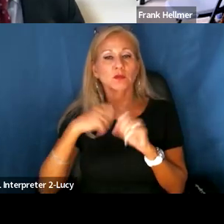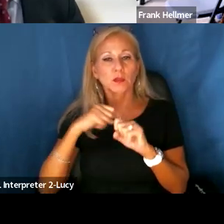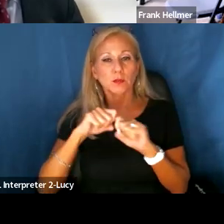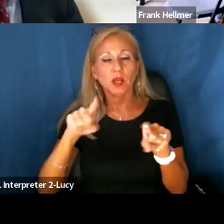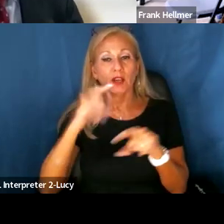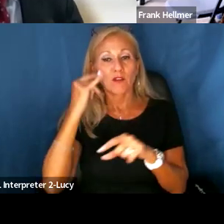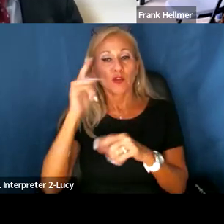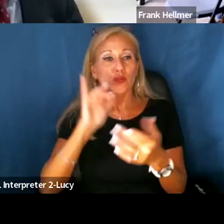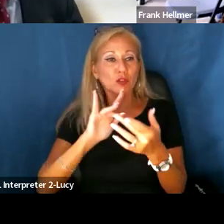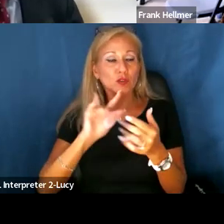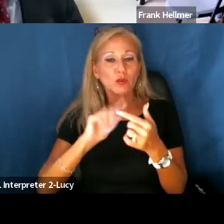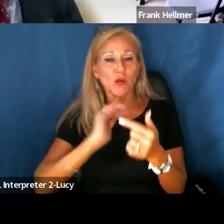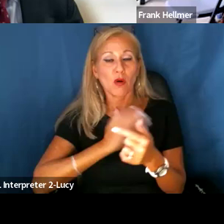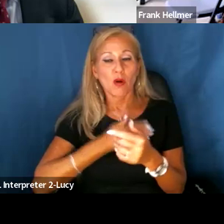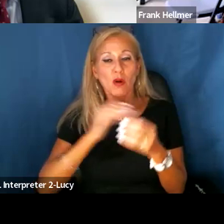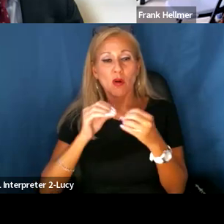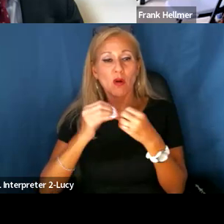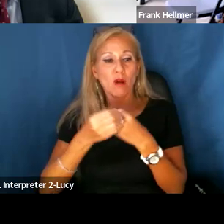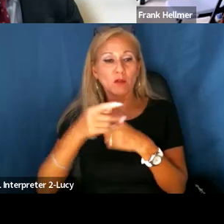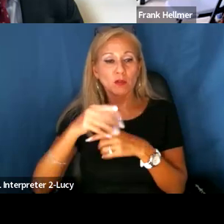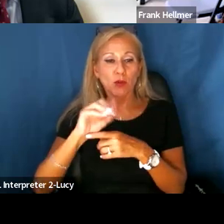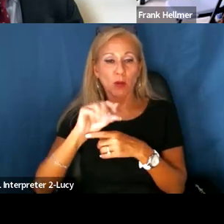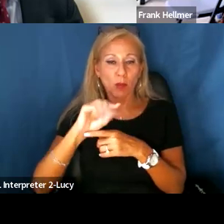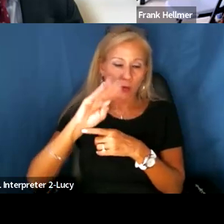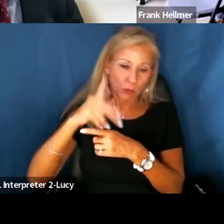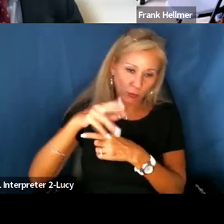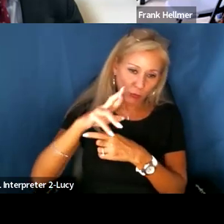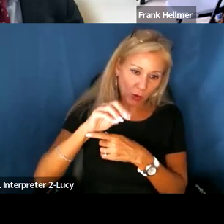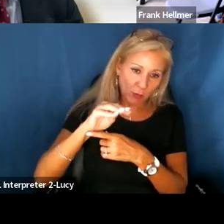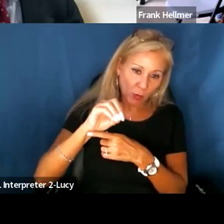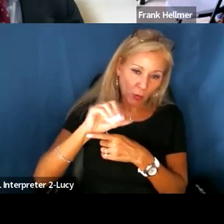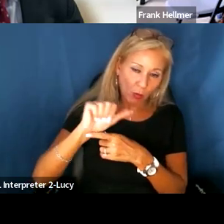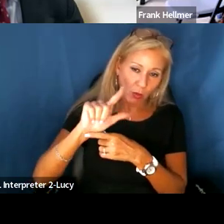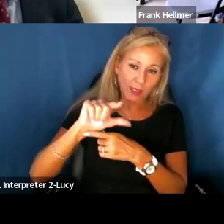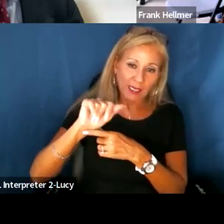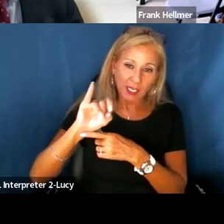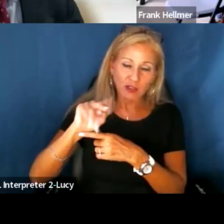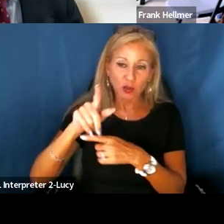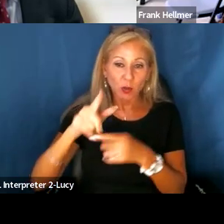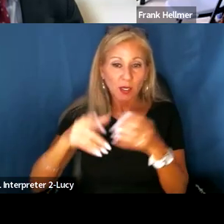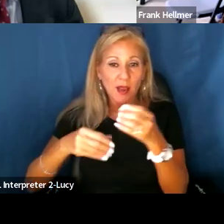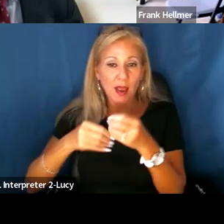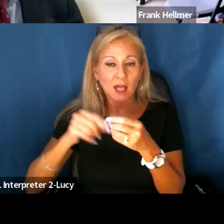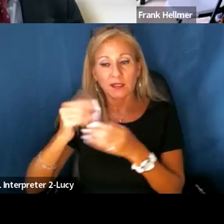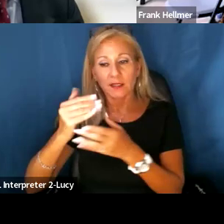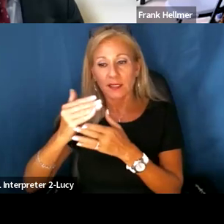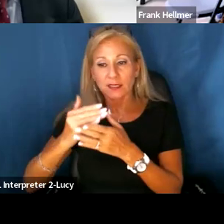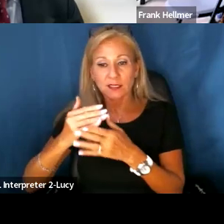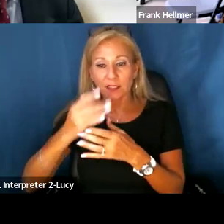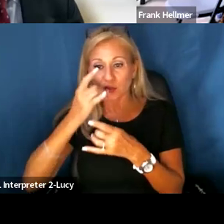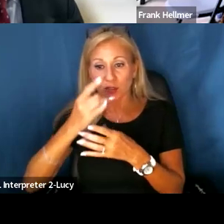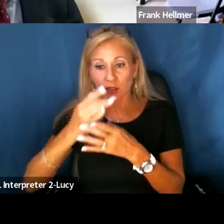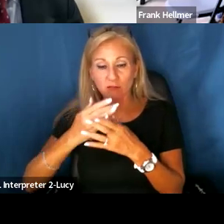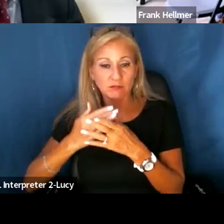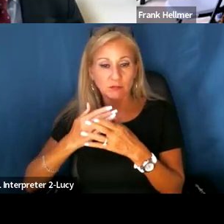if you reach out to our Office of Promulgation on that website, you can get added to a list of interested parties. So here in Arkansas, if you